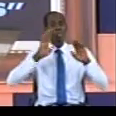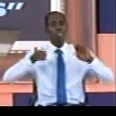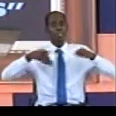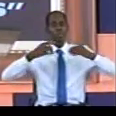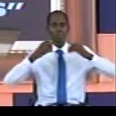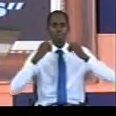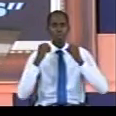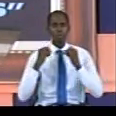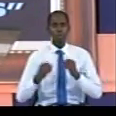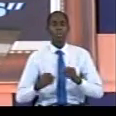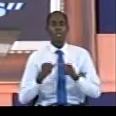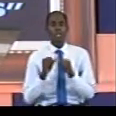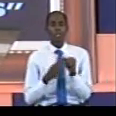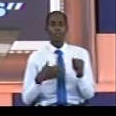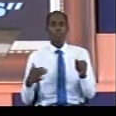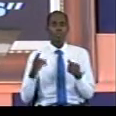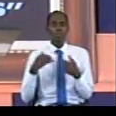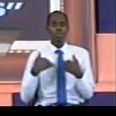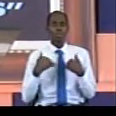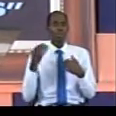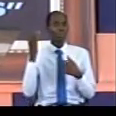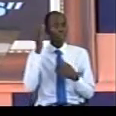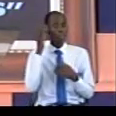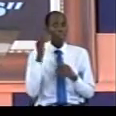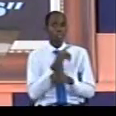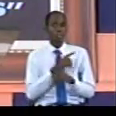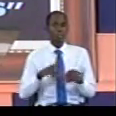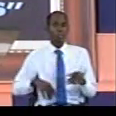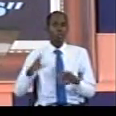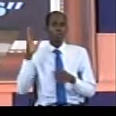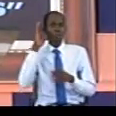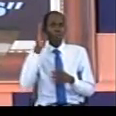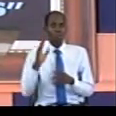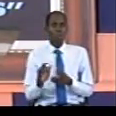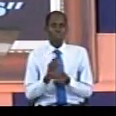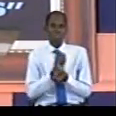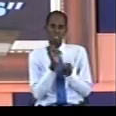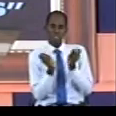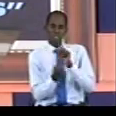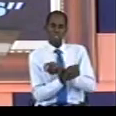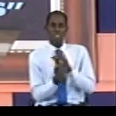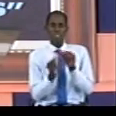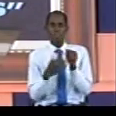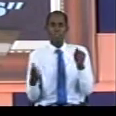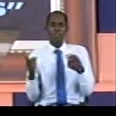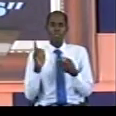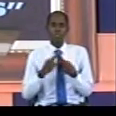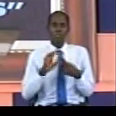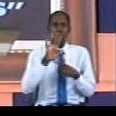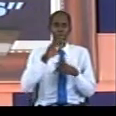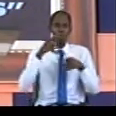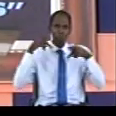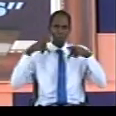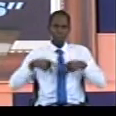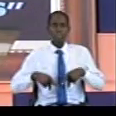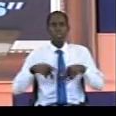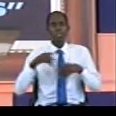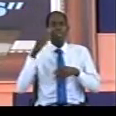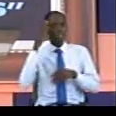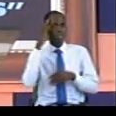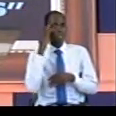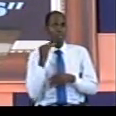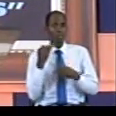you. Everything we have heard, the Lord will translate everything to your personal experience. Tonight we have heard